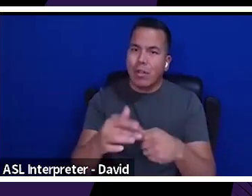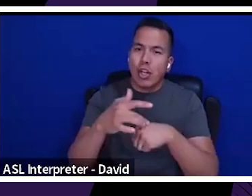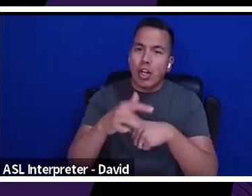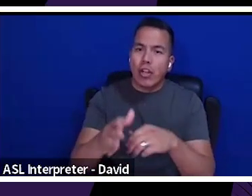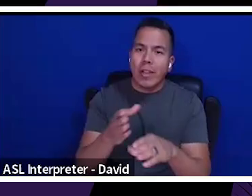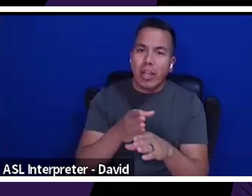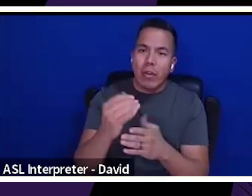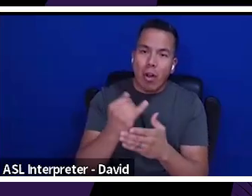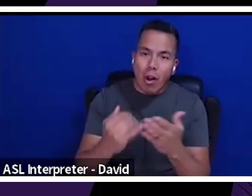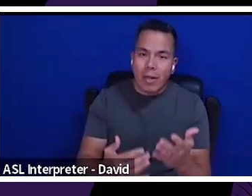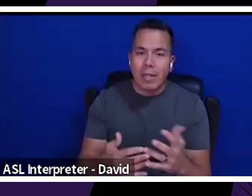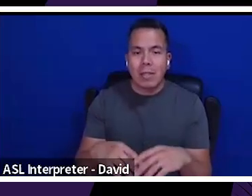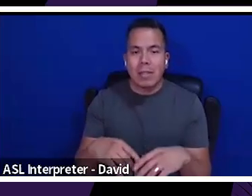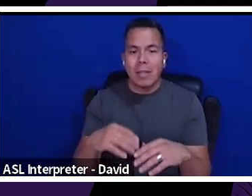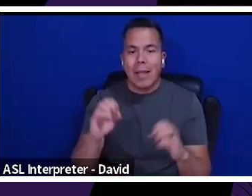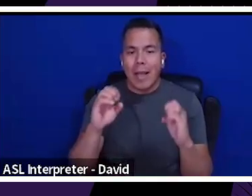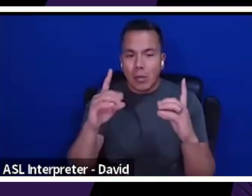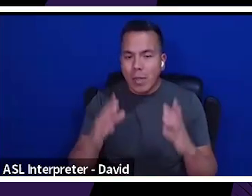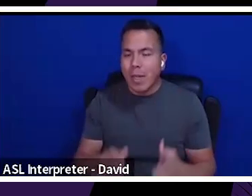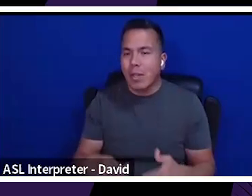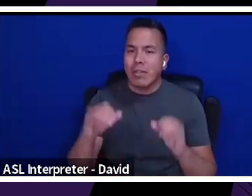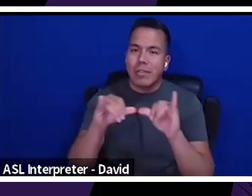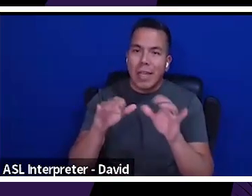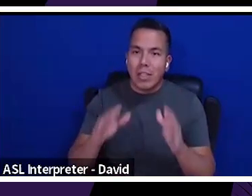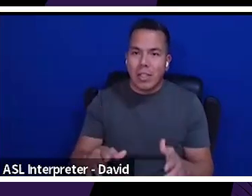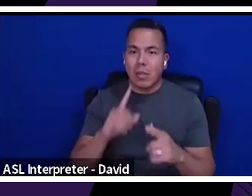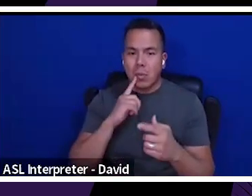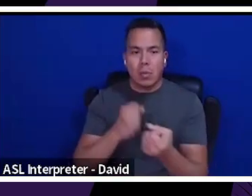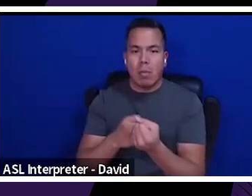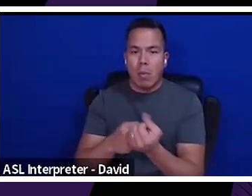and engineers building the future of open source creative coding.